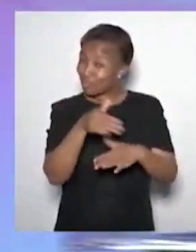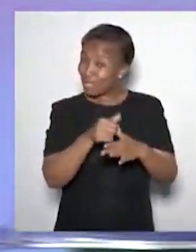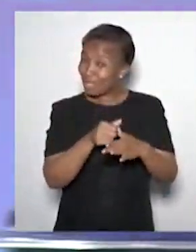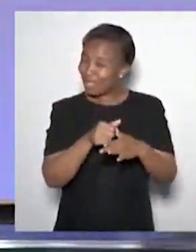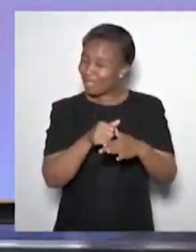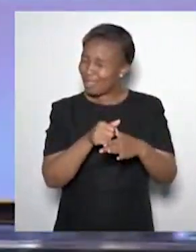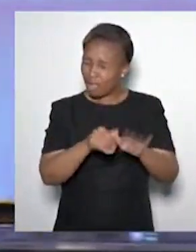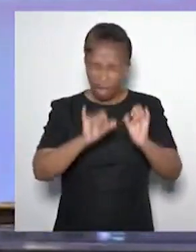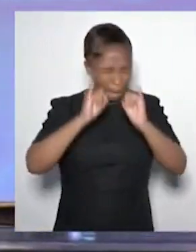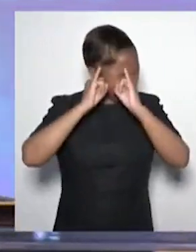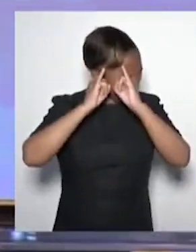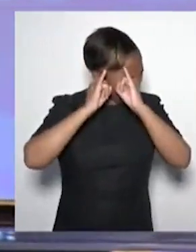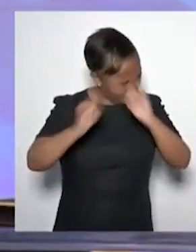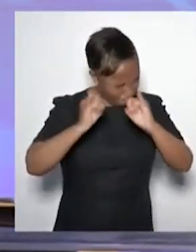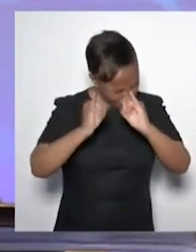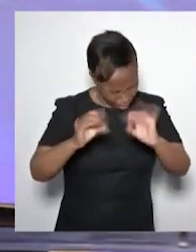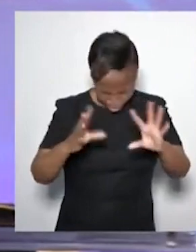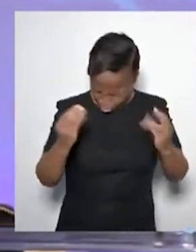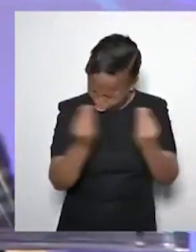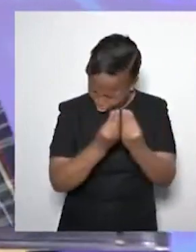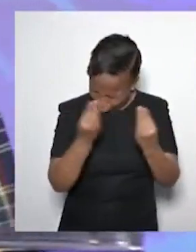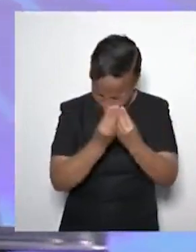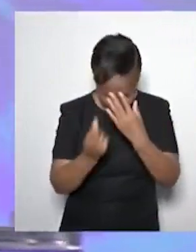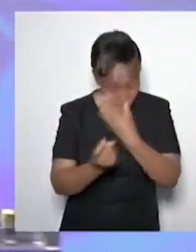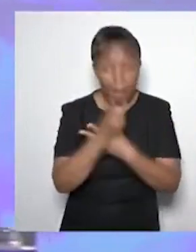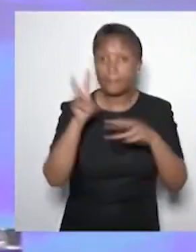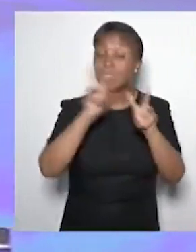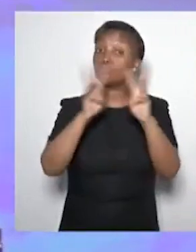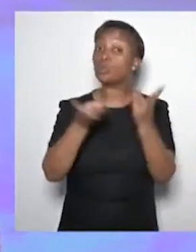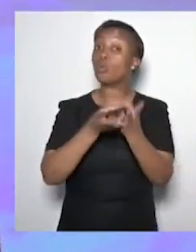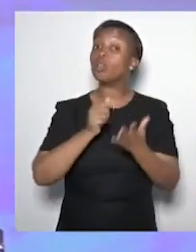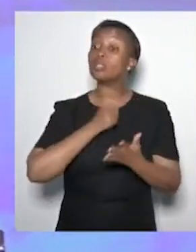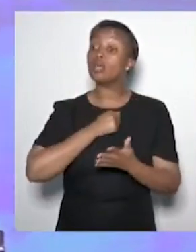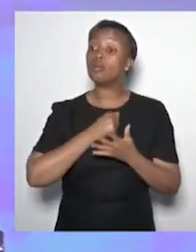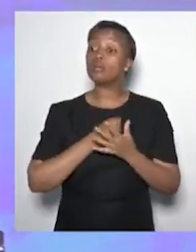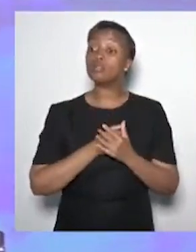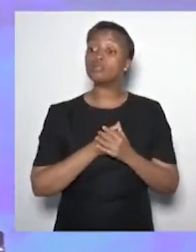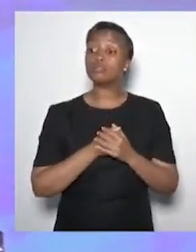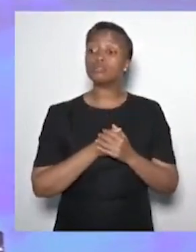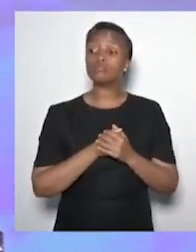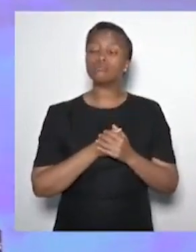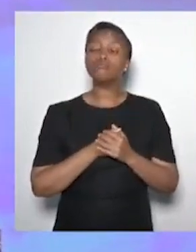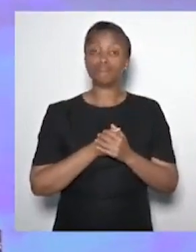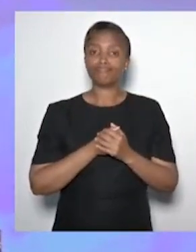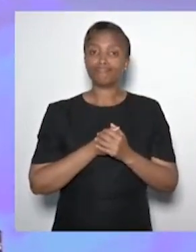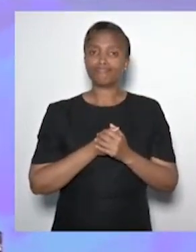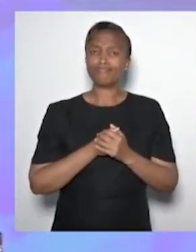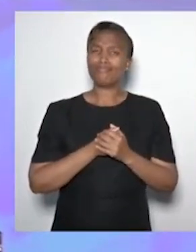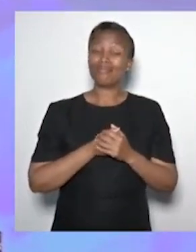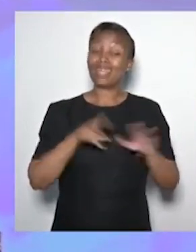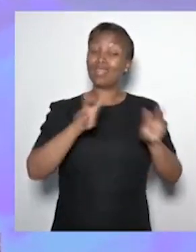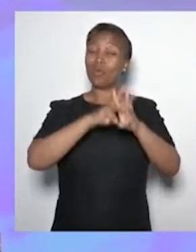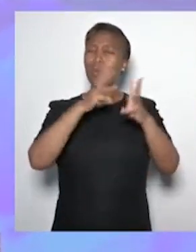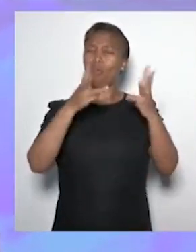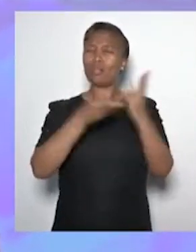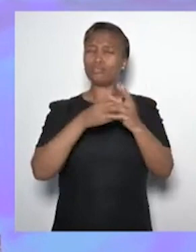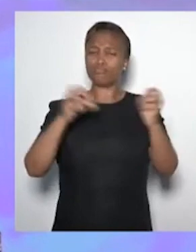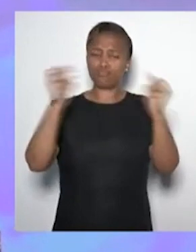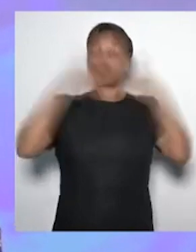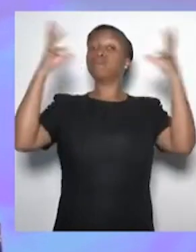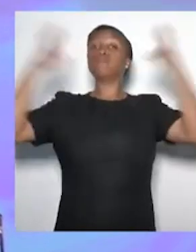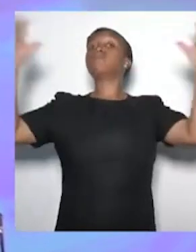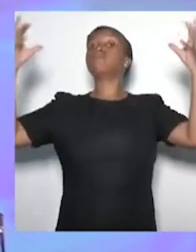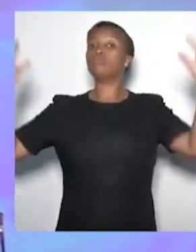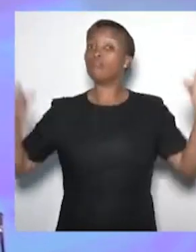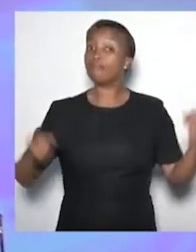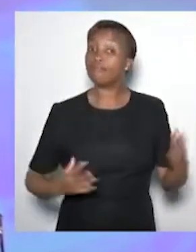something horrible will happen to this world. And this world is gonna blow up in flames.